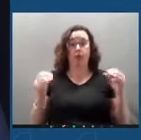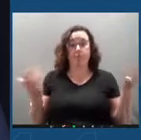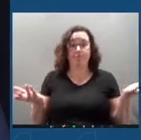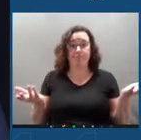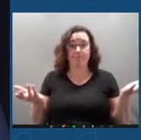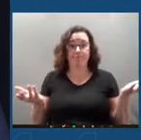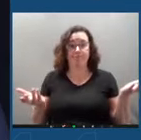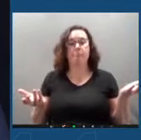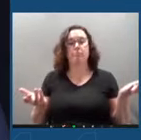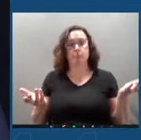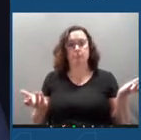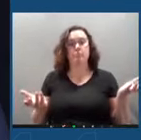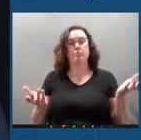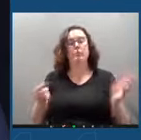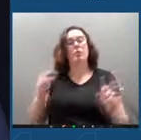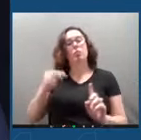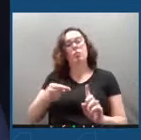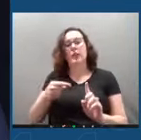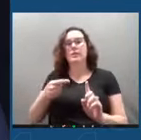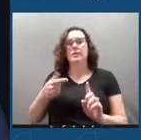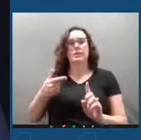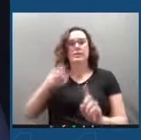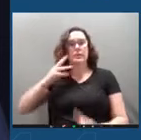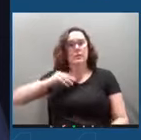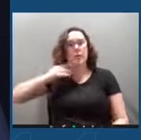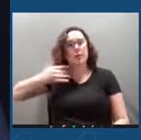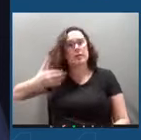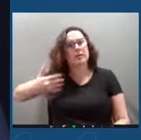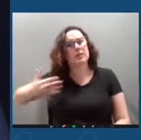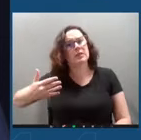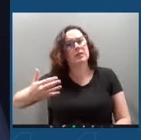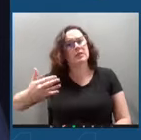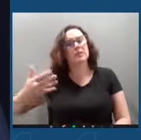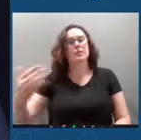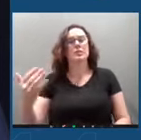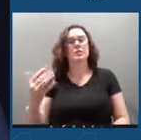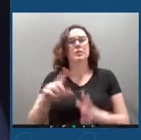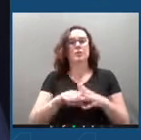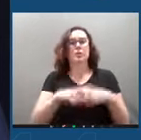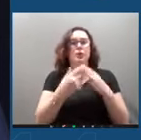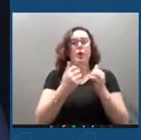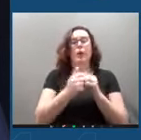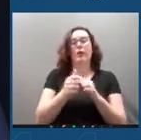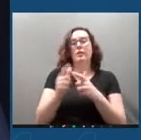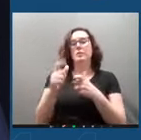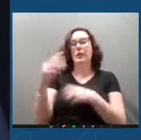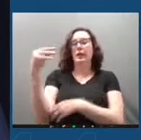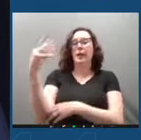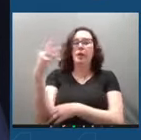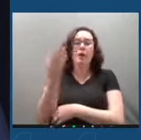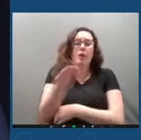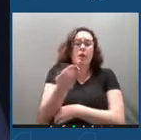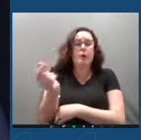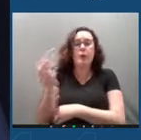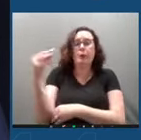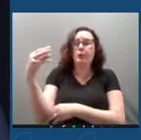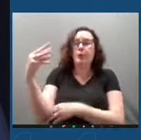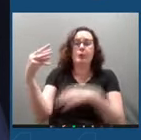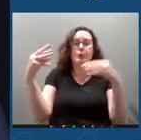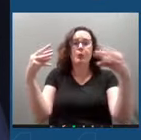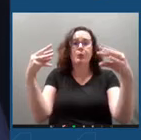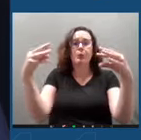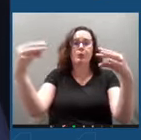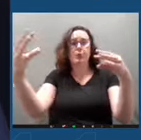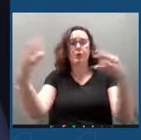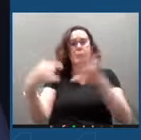This journey to start with speed cameras in a few places demonstrated. It